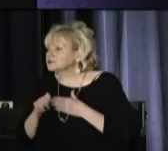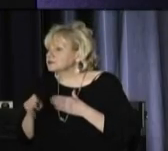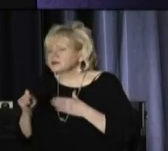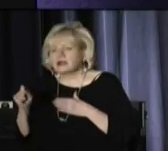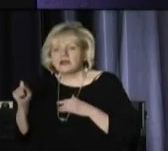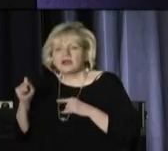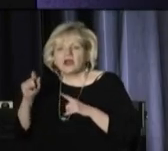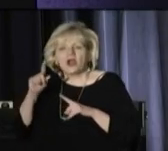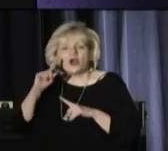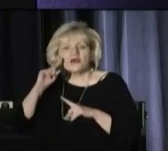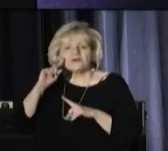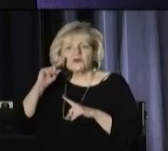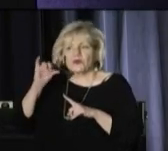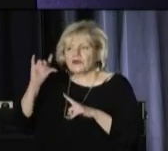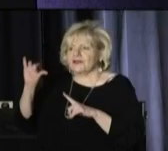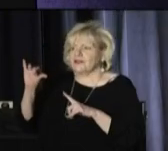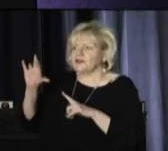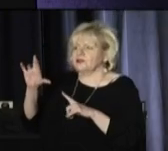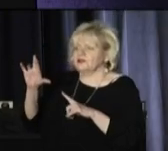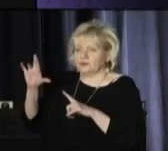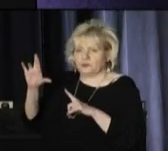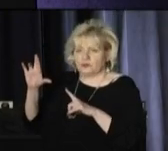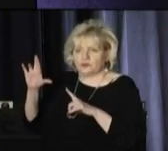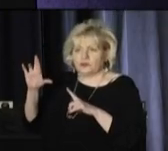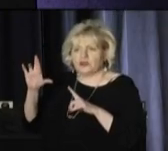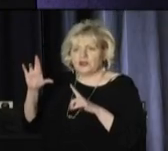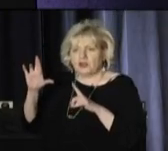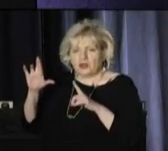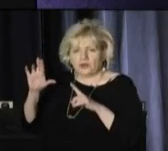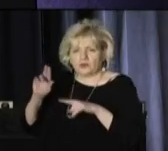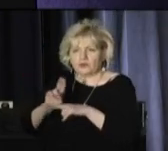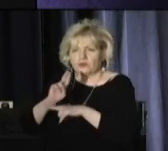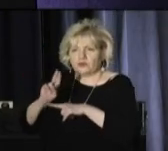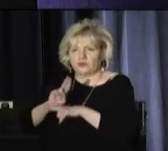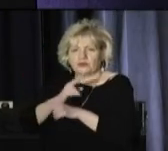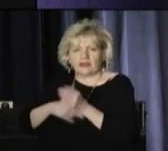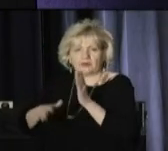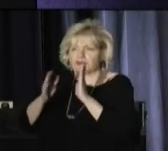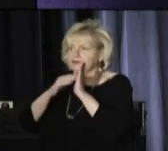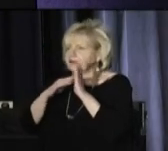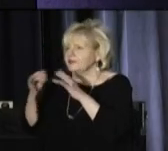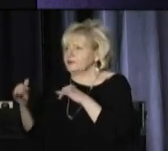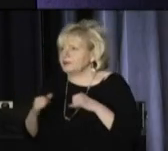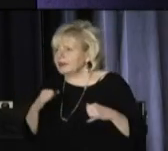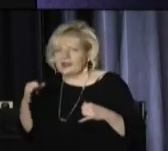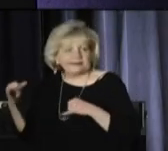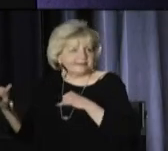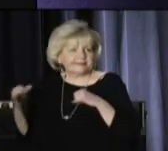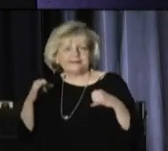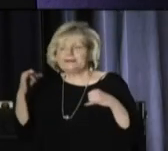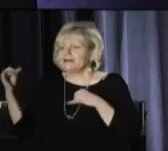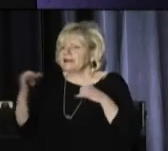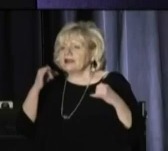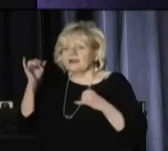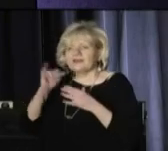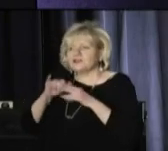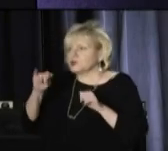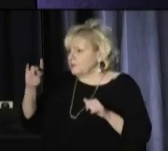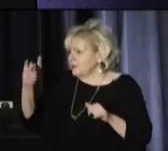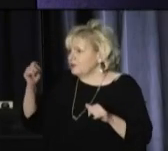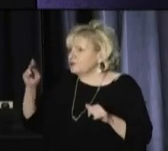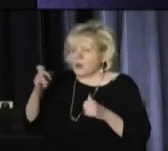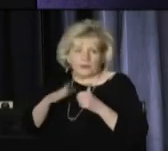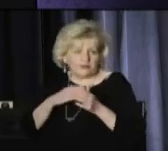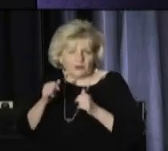work, out of a recapturing the playfulness of it, out of like, oh, this shit's gonna be dope. And even if it's not, I like it, right? Like that kind